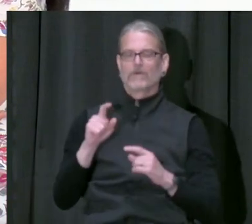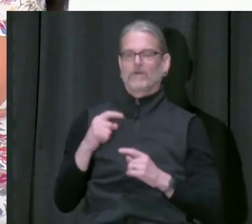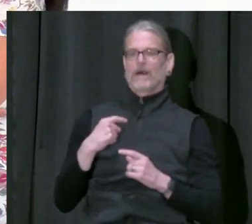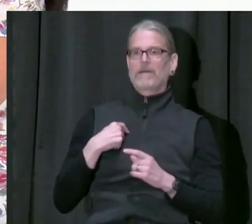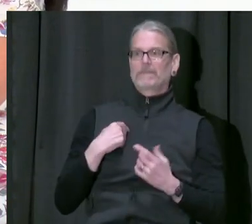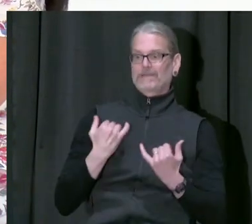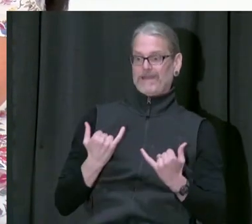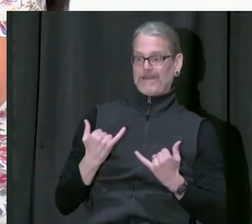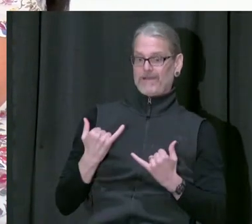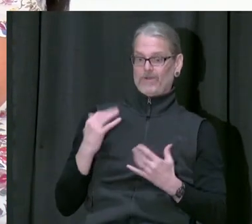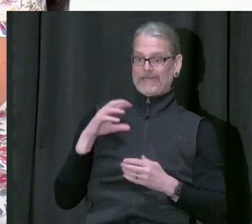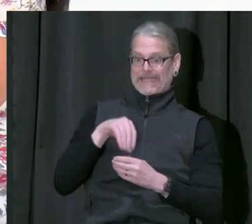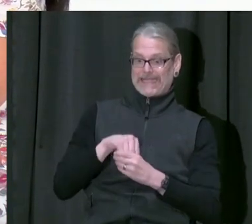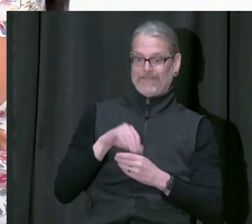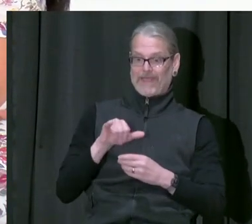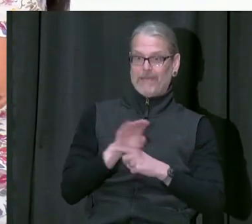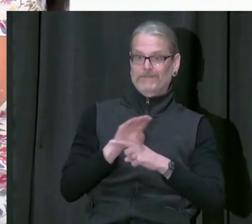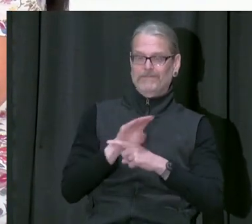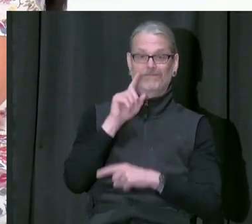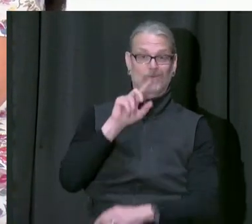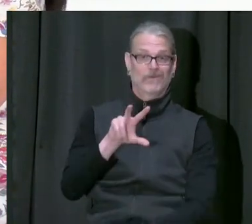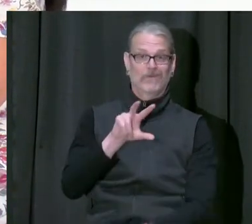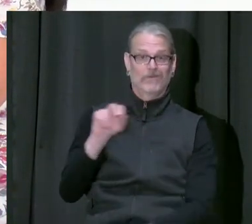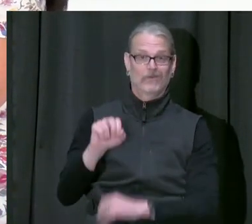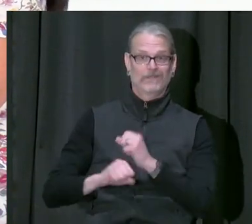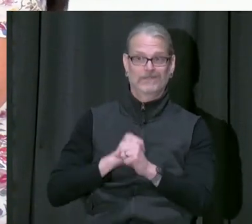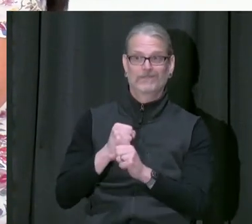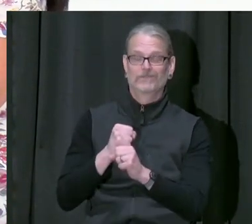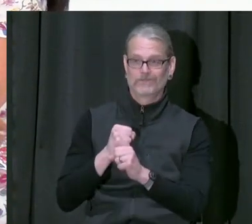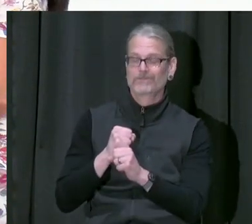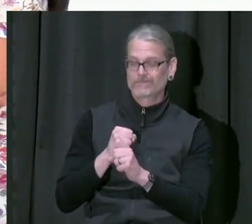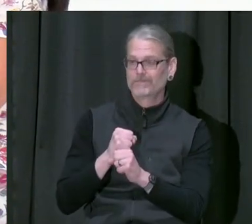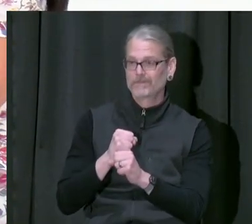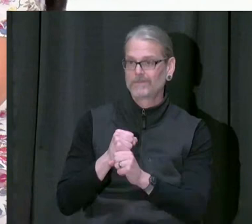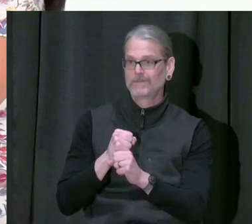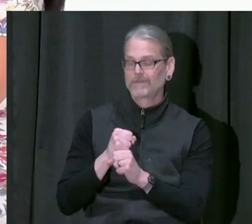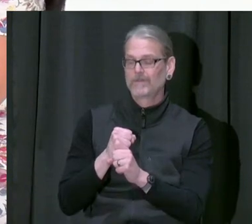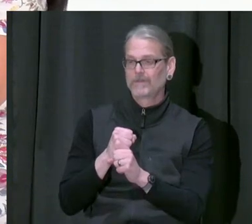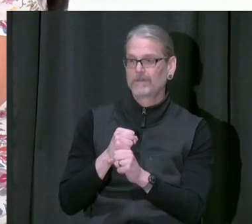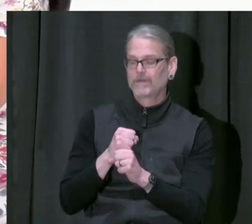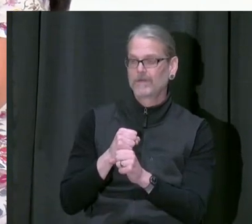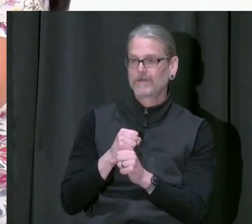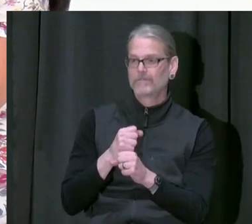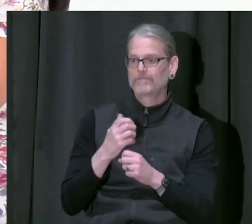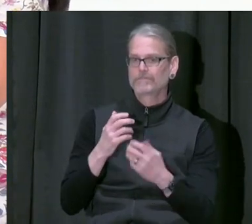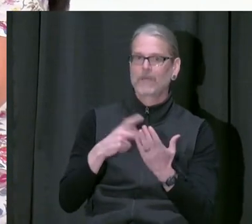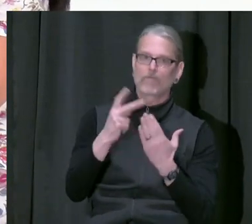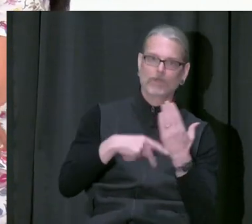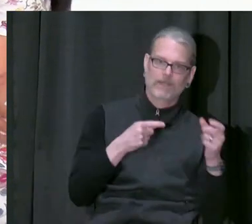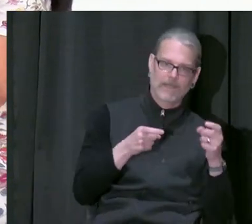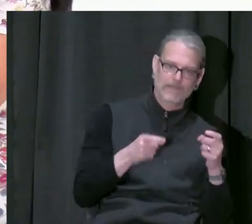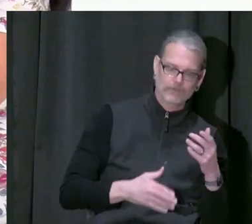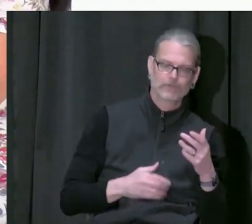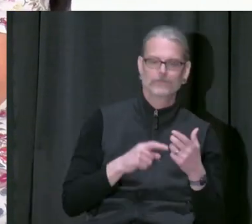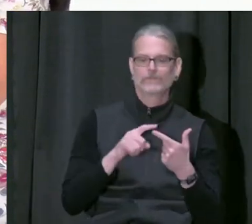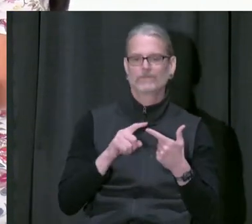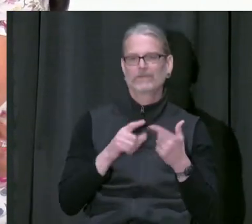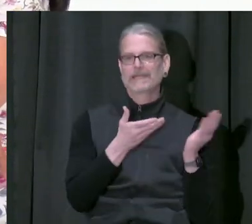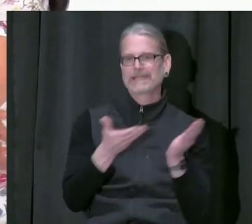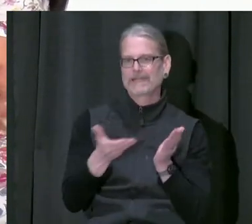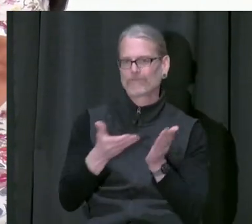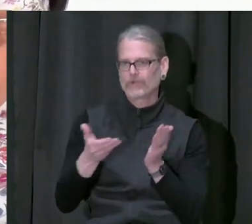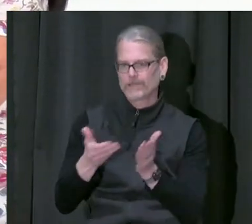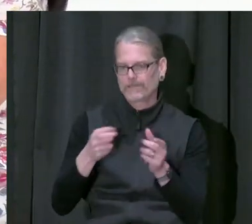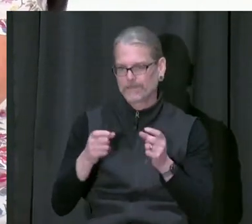30 years, you know. I started as a developer and, you know, project manager and delivery